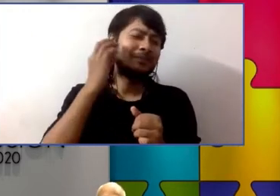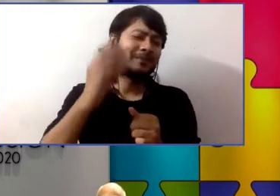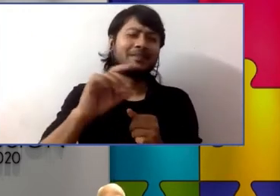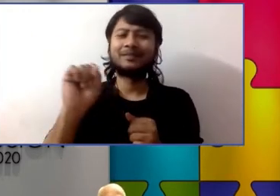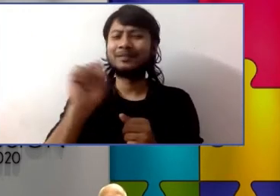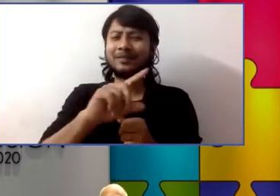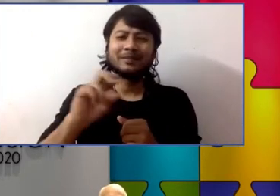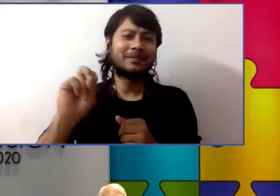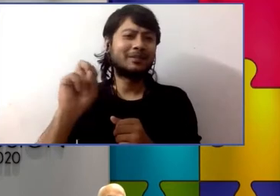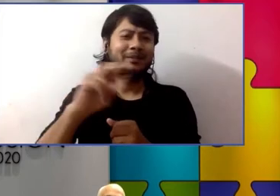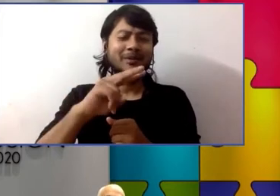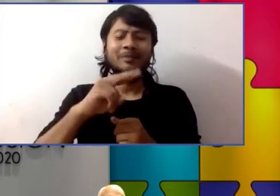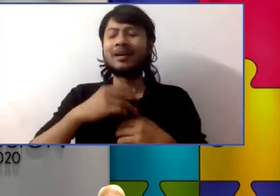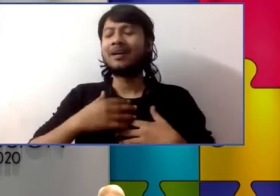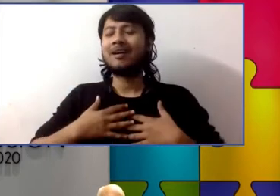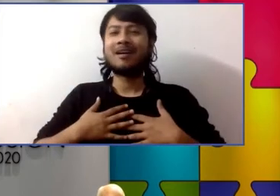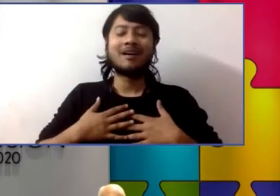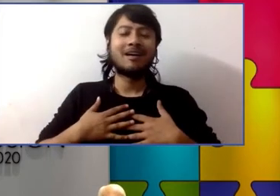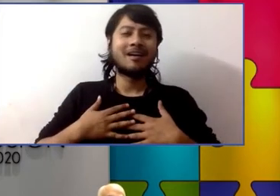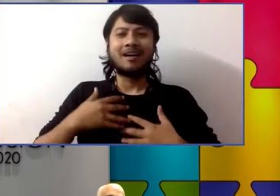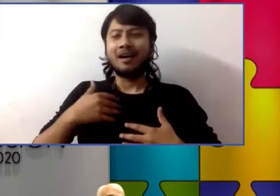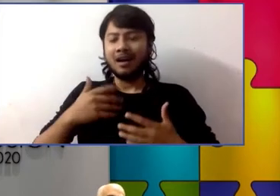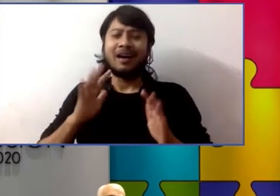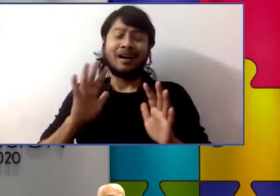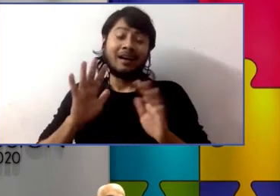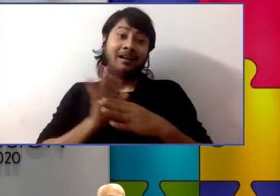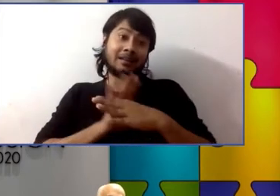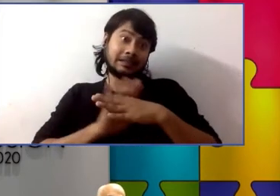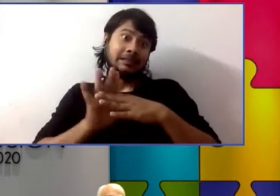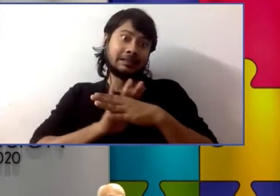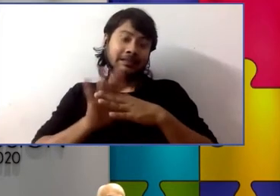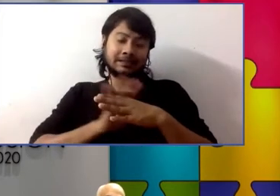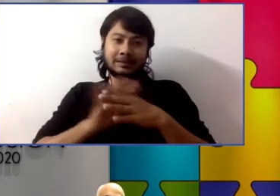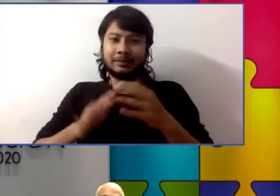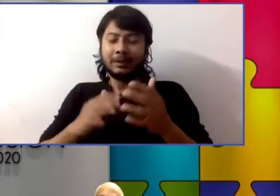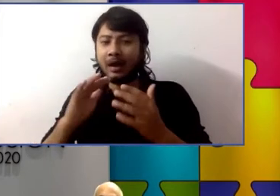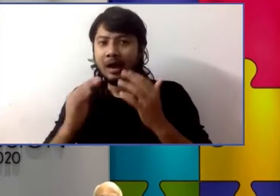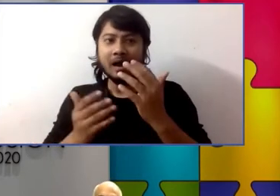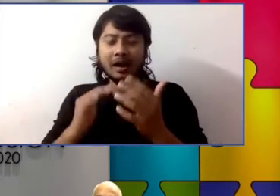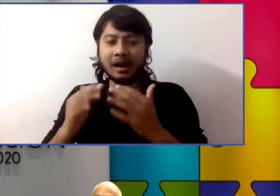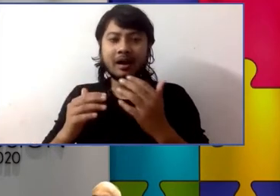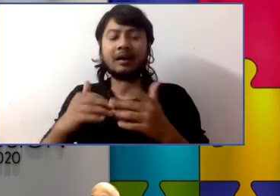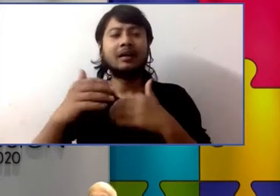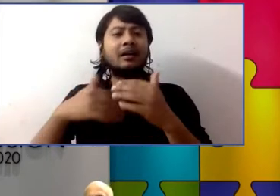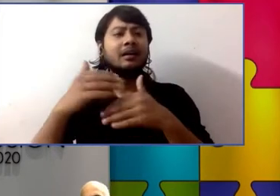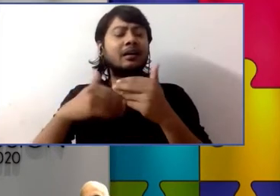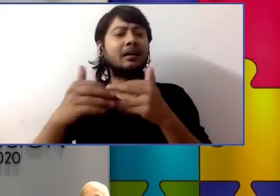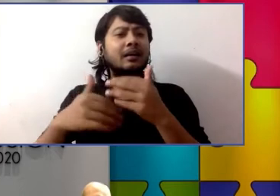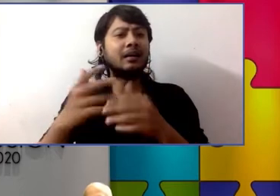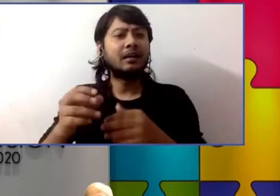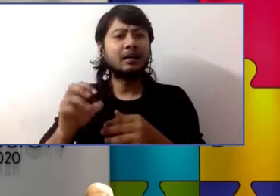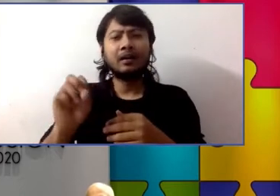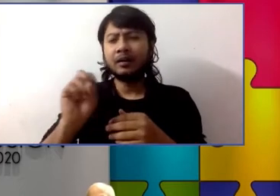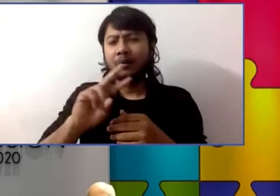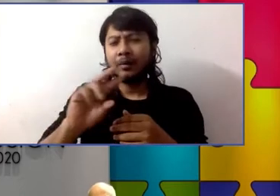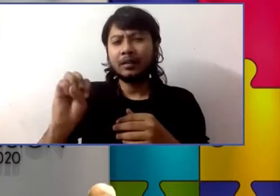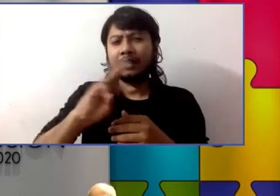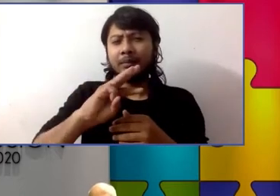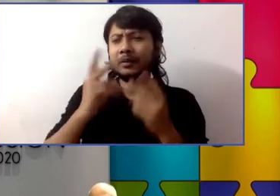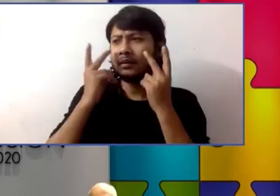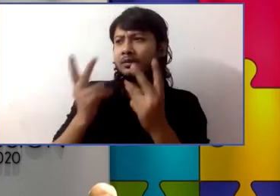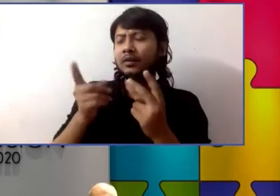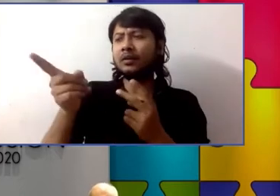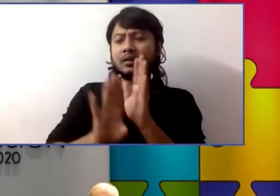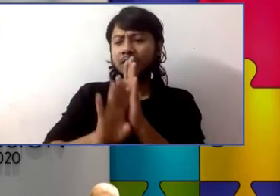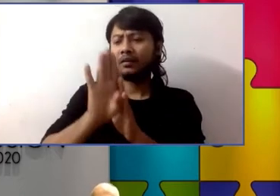we were exhilarated happy until a few months into his life and we started noticing he wasn't developing in the same way as his brother.